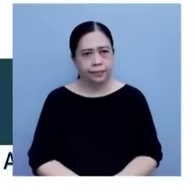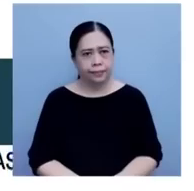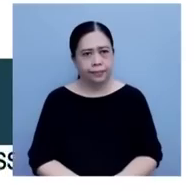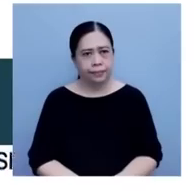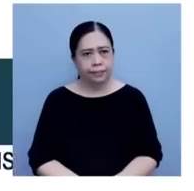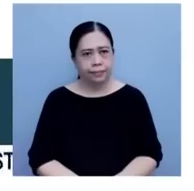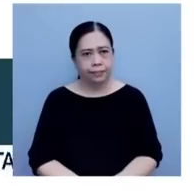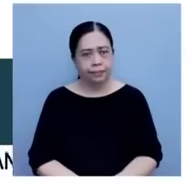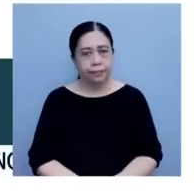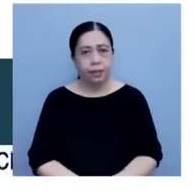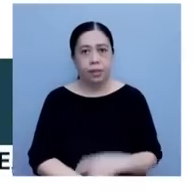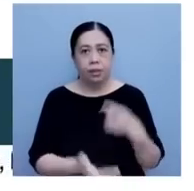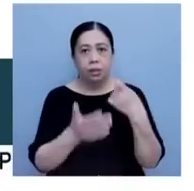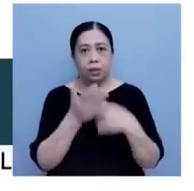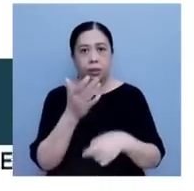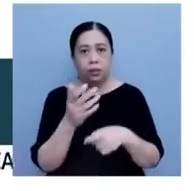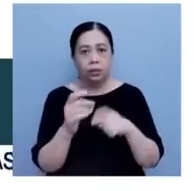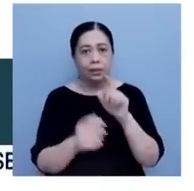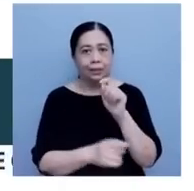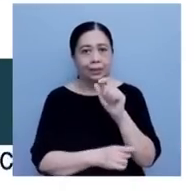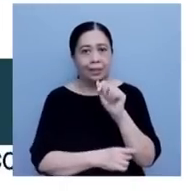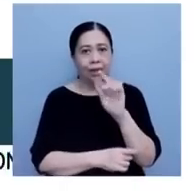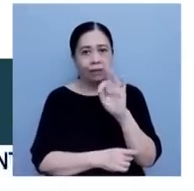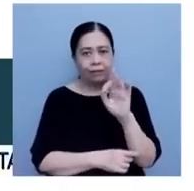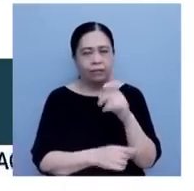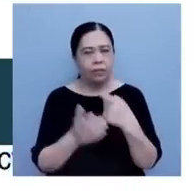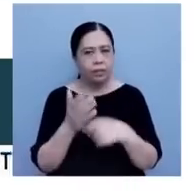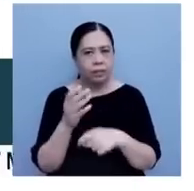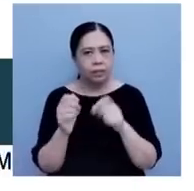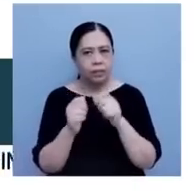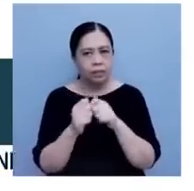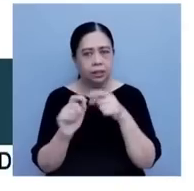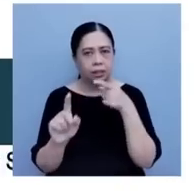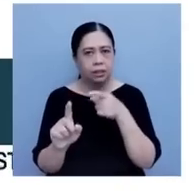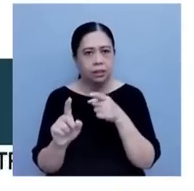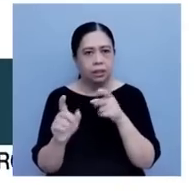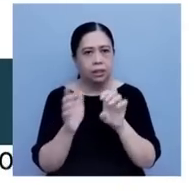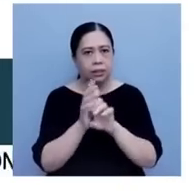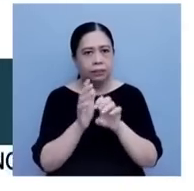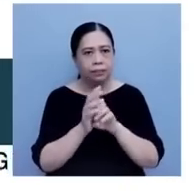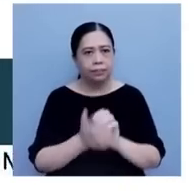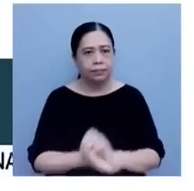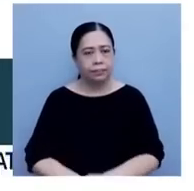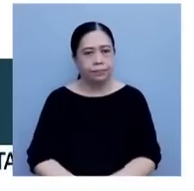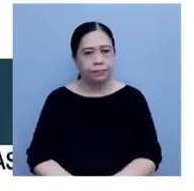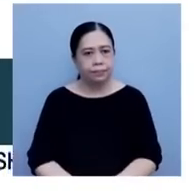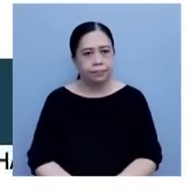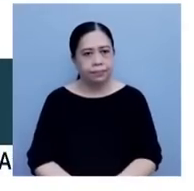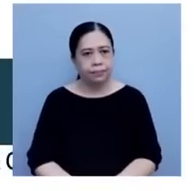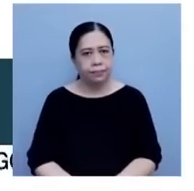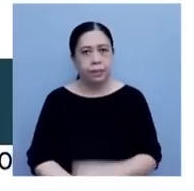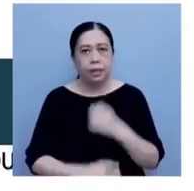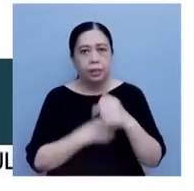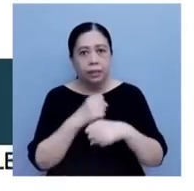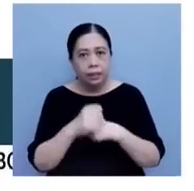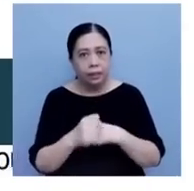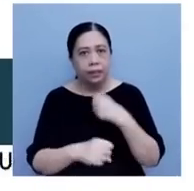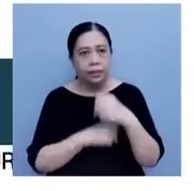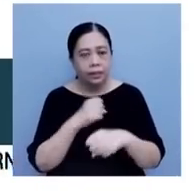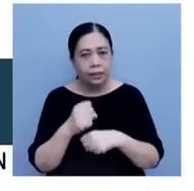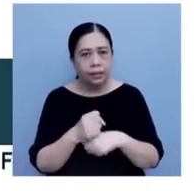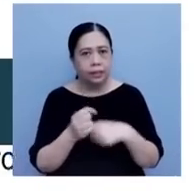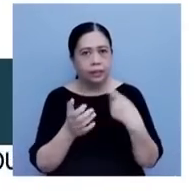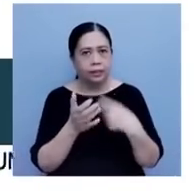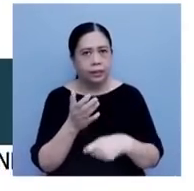the tariff targets have been met. So for example, annually, the tariff